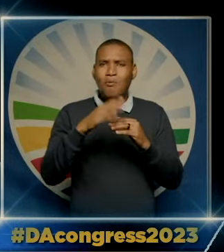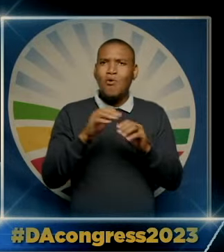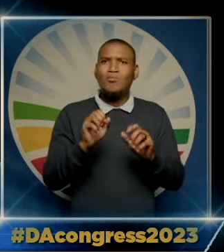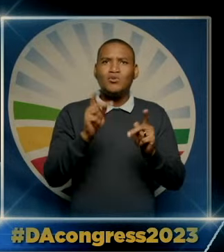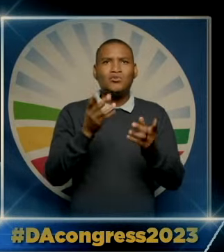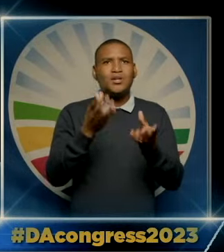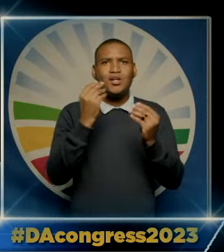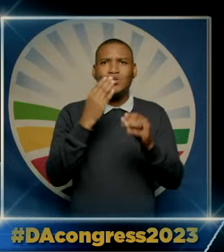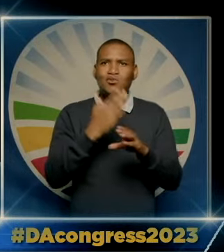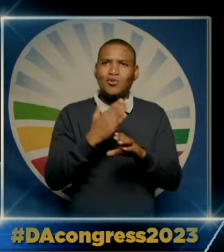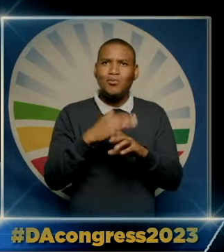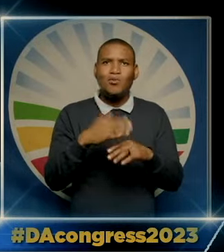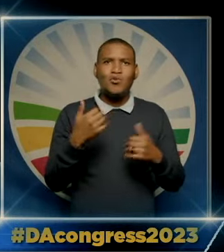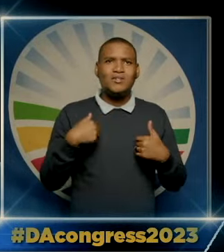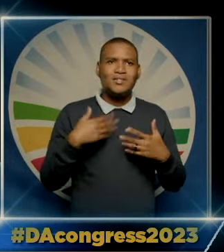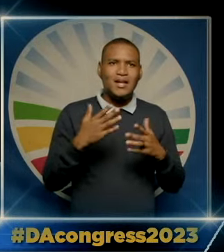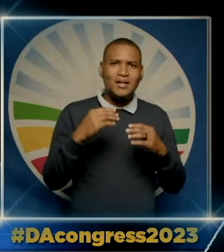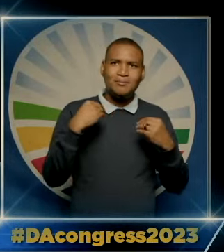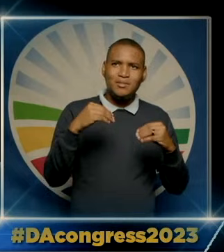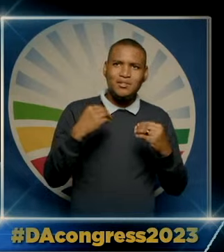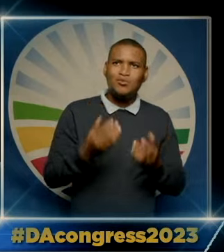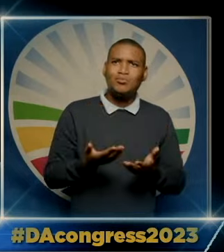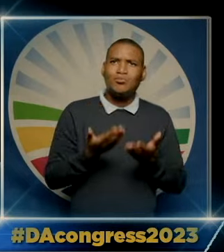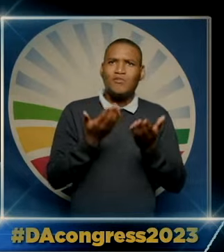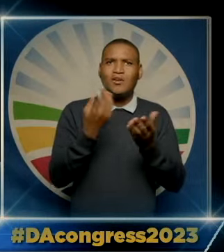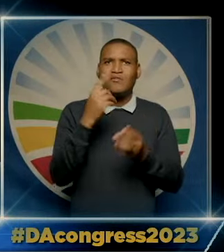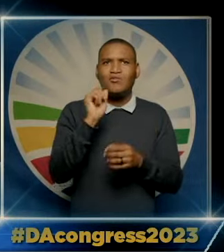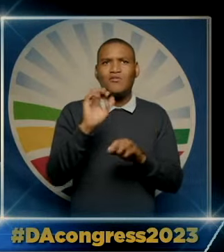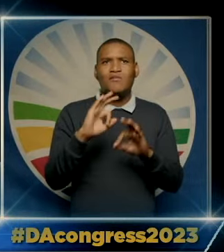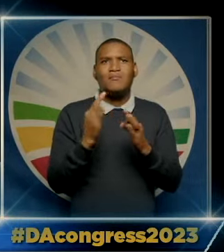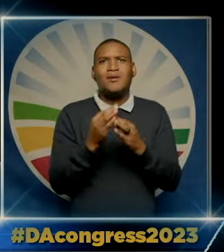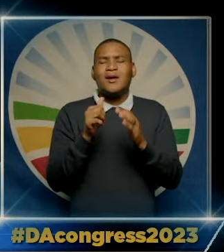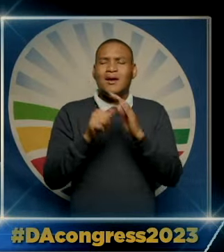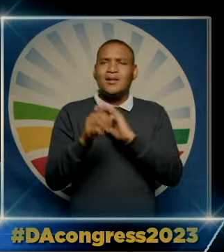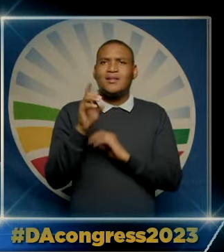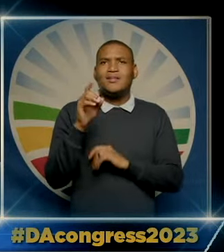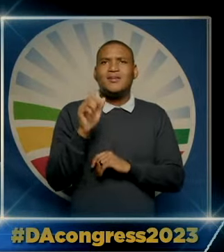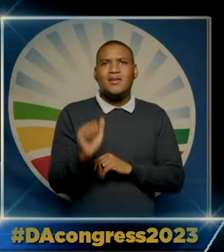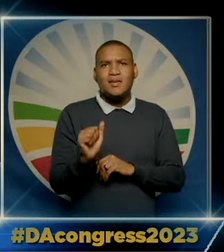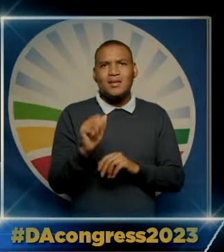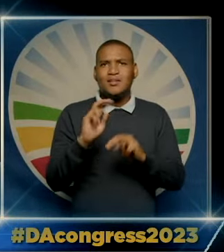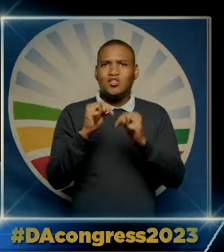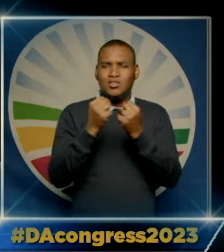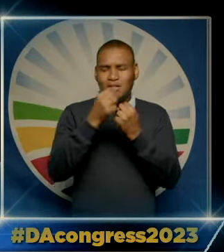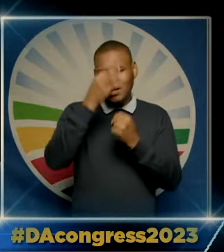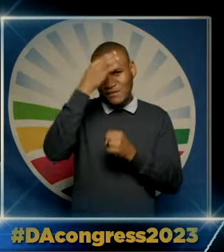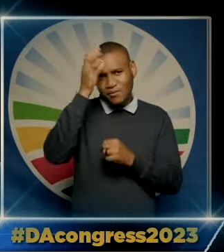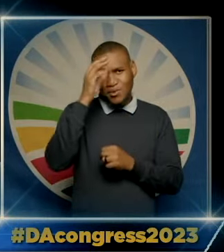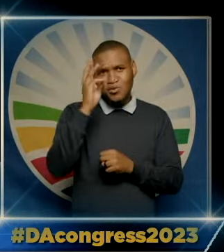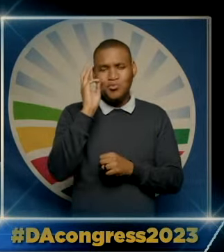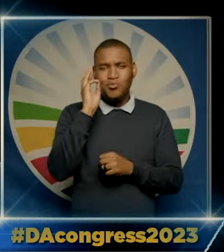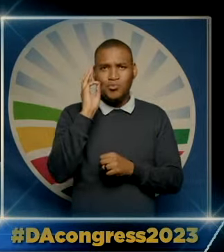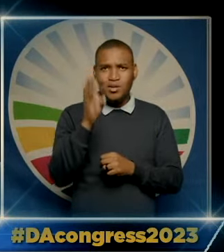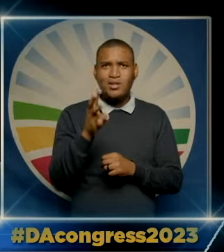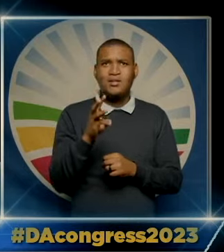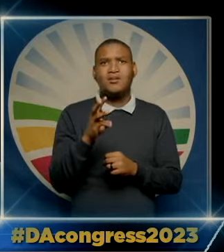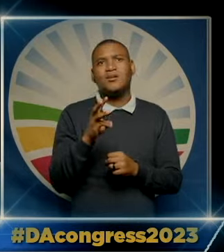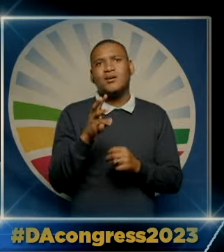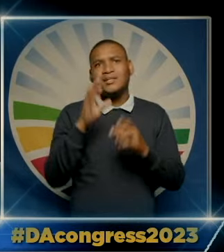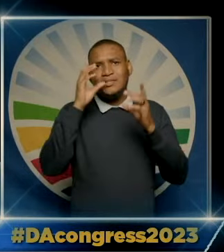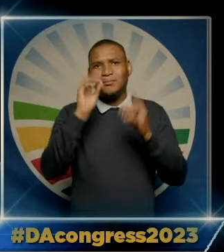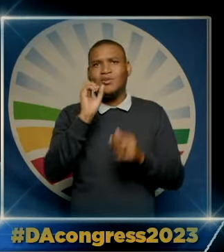get a job or start a business to provide for your family. Under the Democratic Alliance national government, you will determine